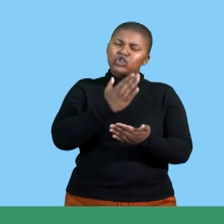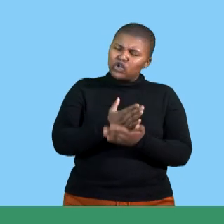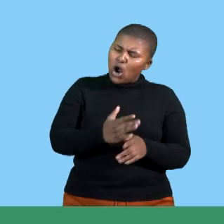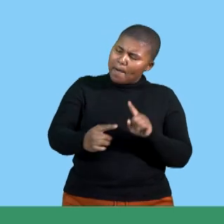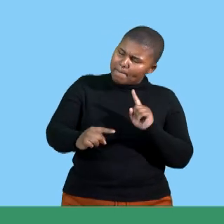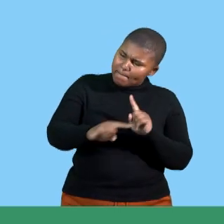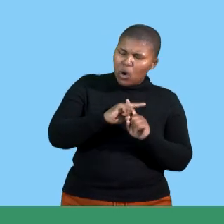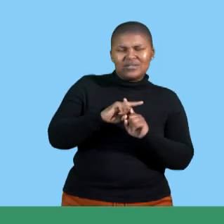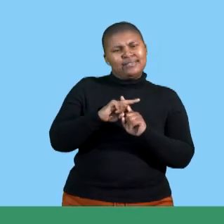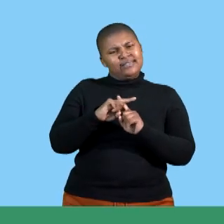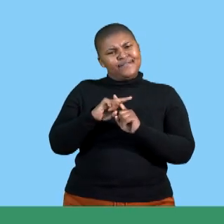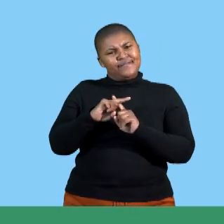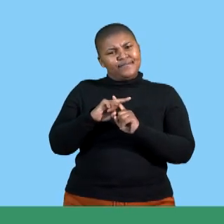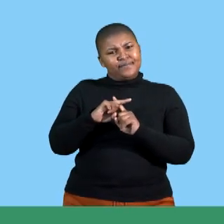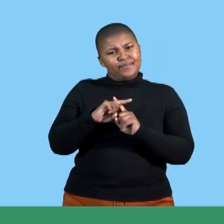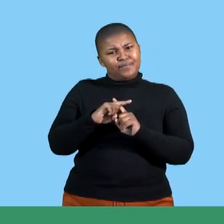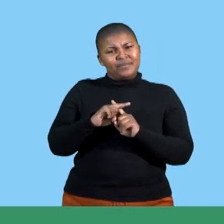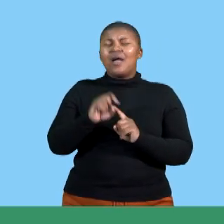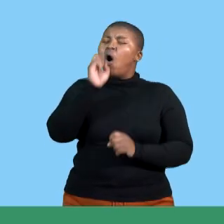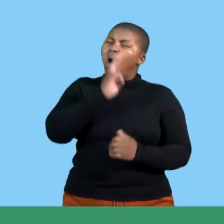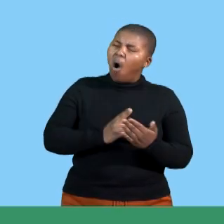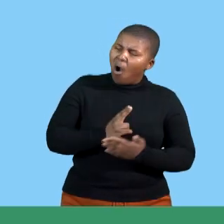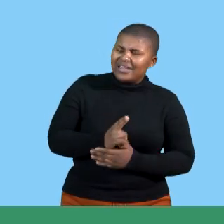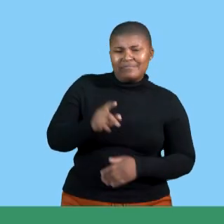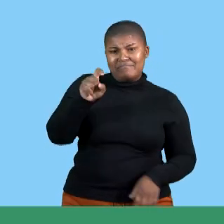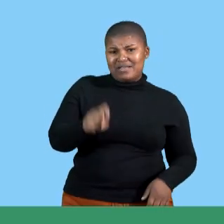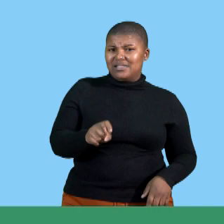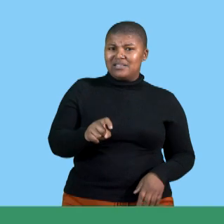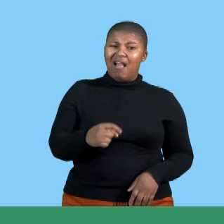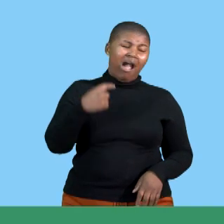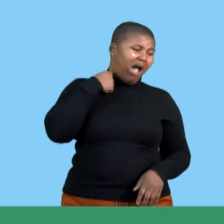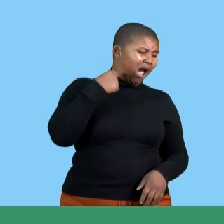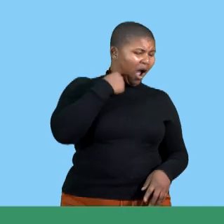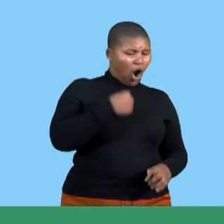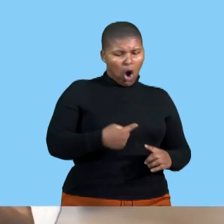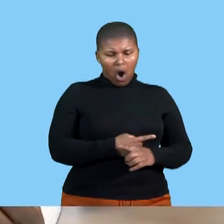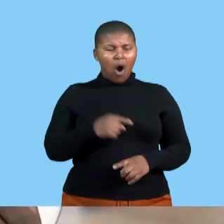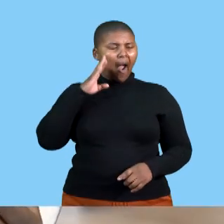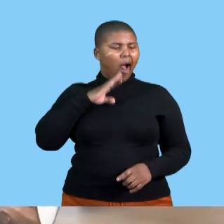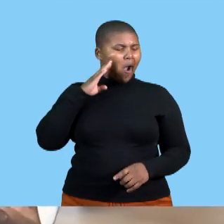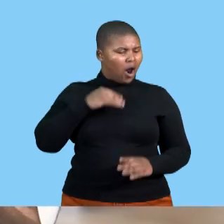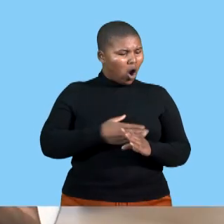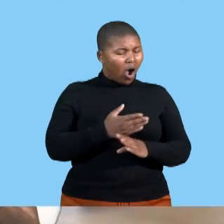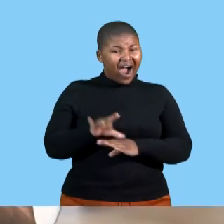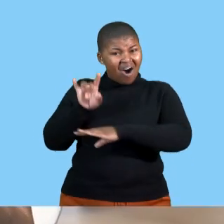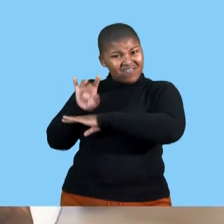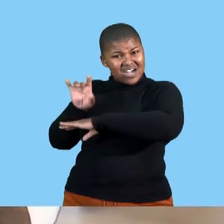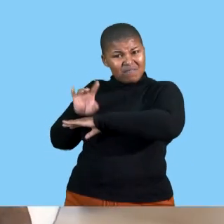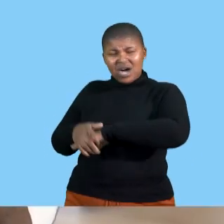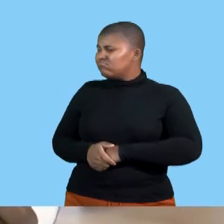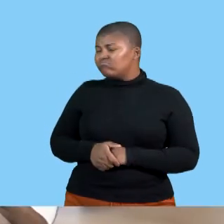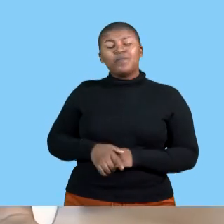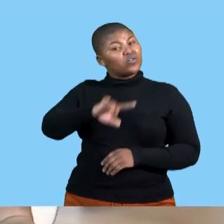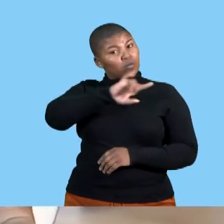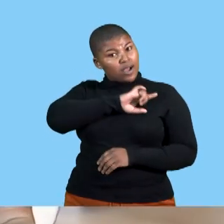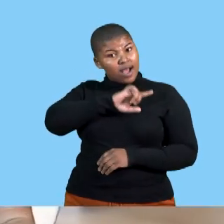that? You need to make sure that you tell them the right thing. Be honest. Be as honest as you can, because with feedback,